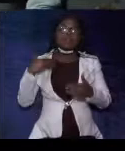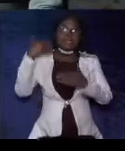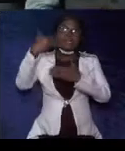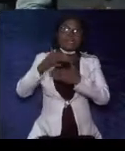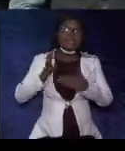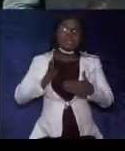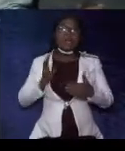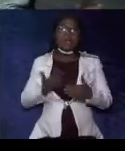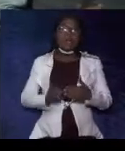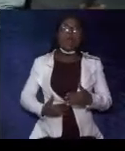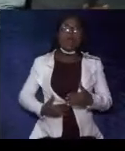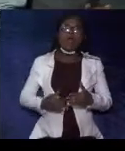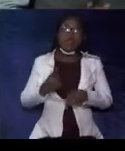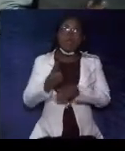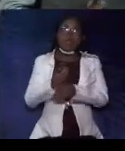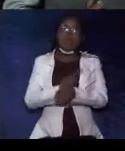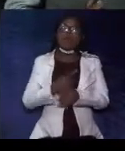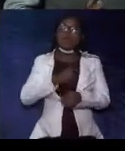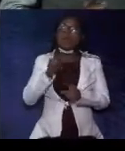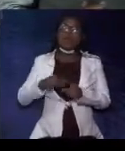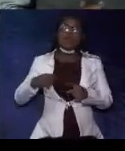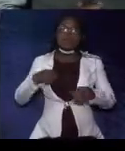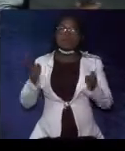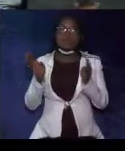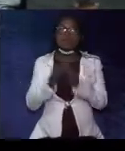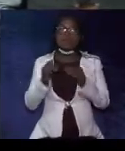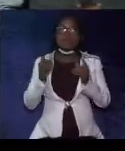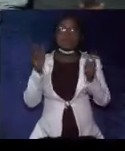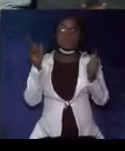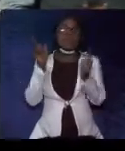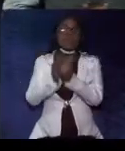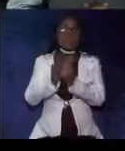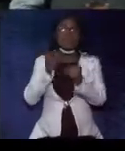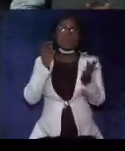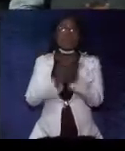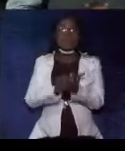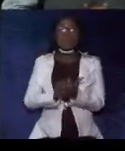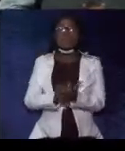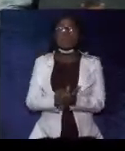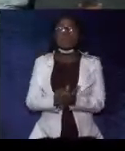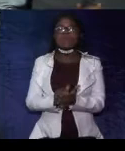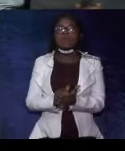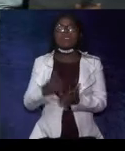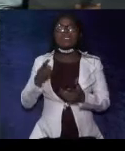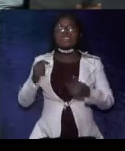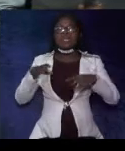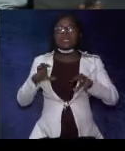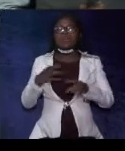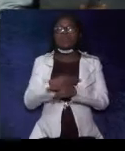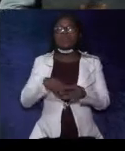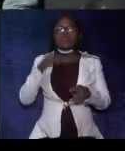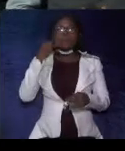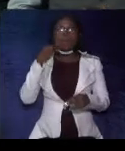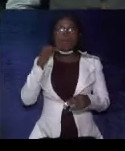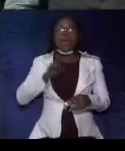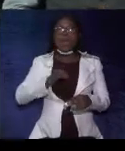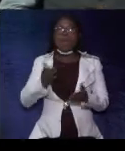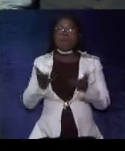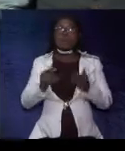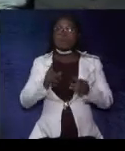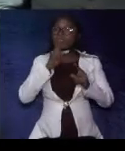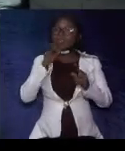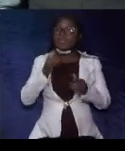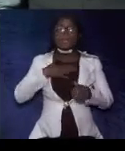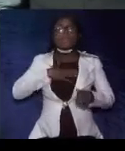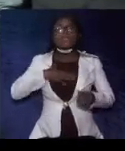Till our next lesson, when we shall meet again on another wonderful edition of your favorite program on television, The Classroom in Your